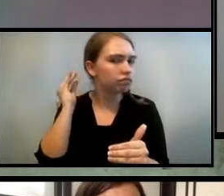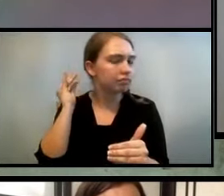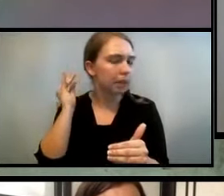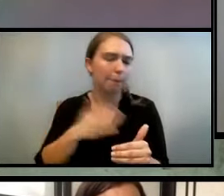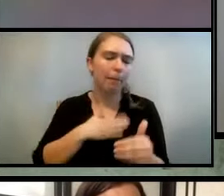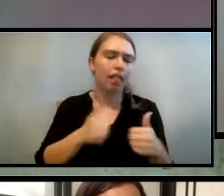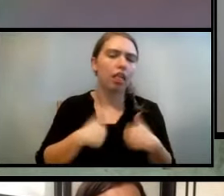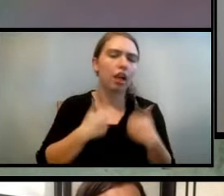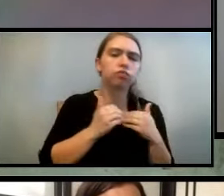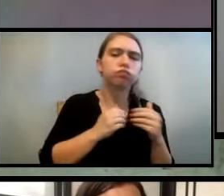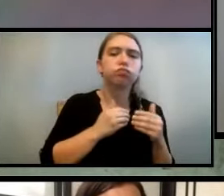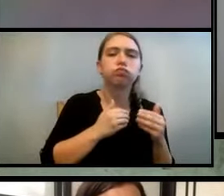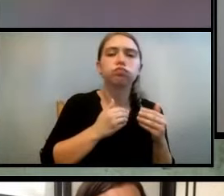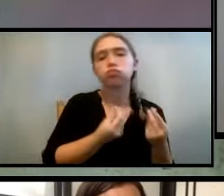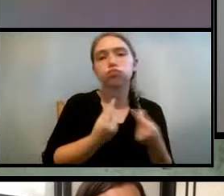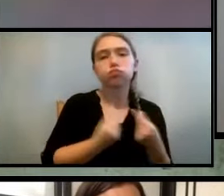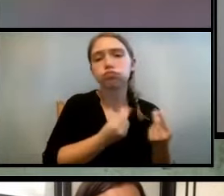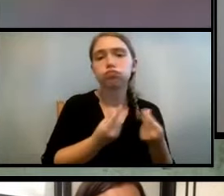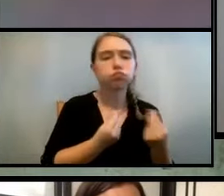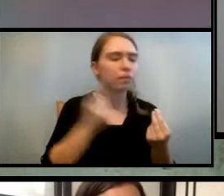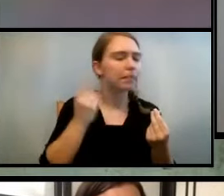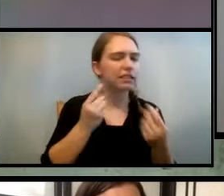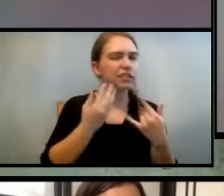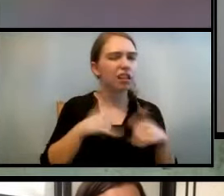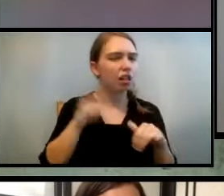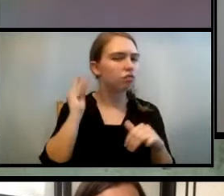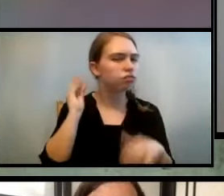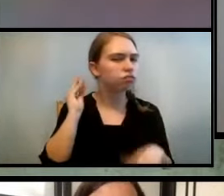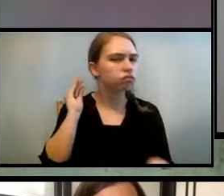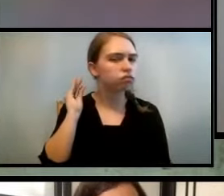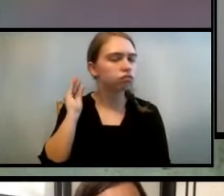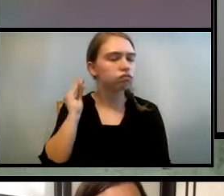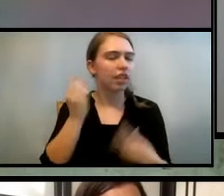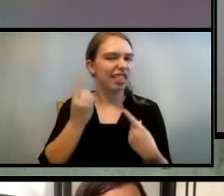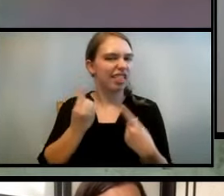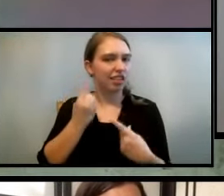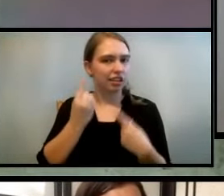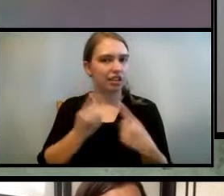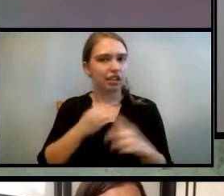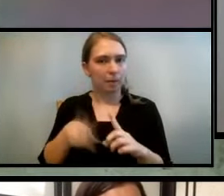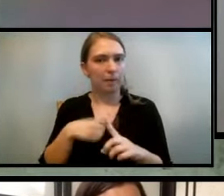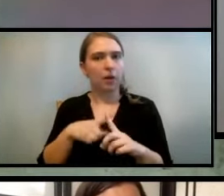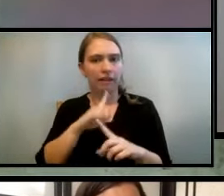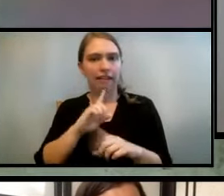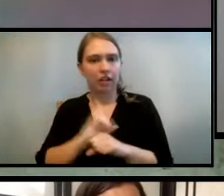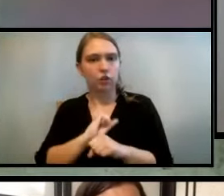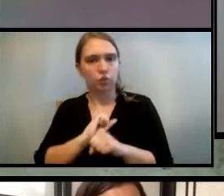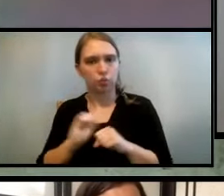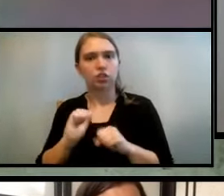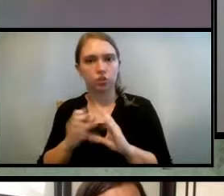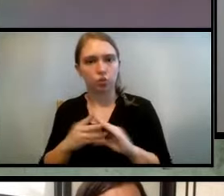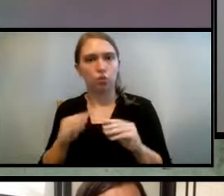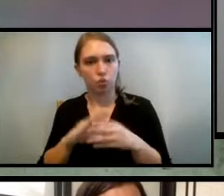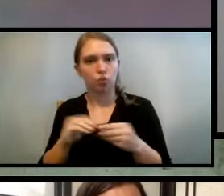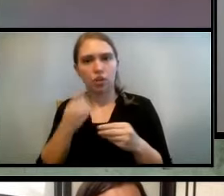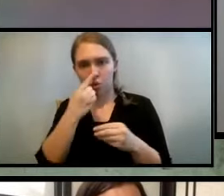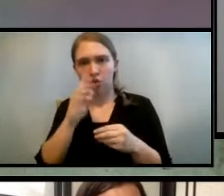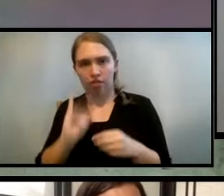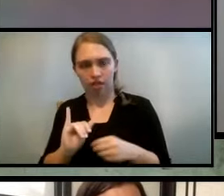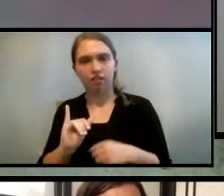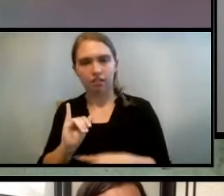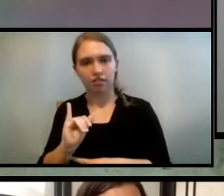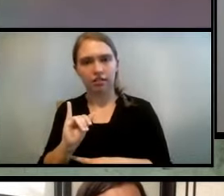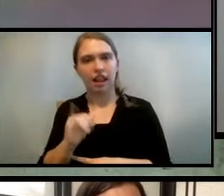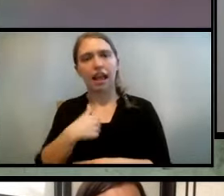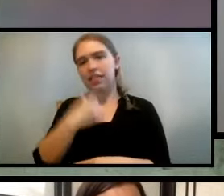my life, sort of taking the time to compost everything into a fertile story ground. And I think